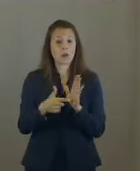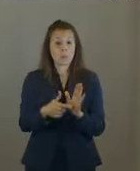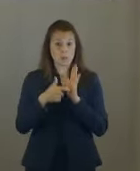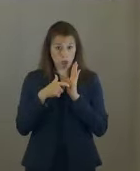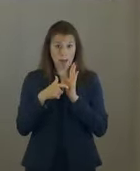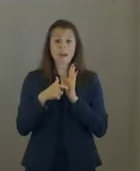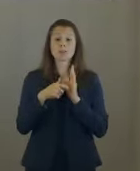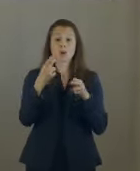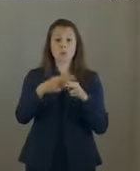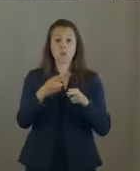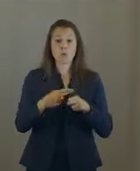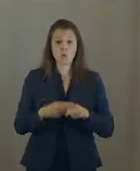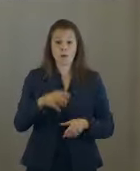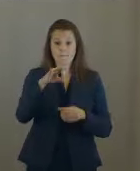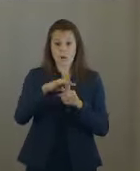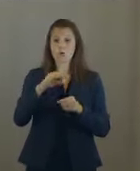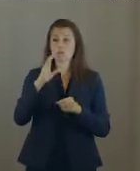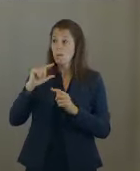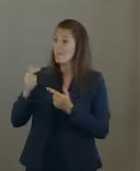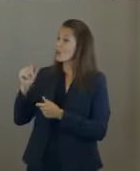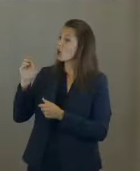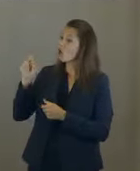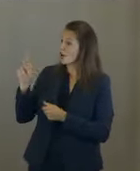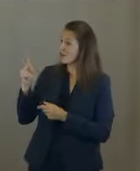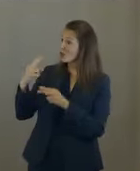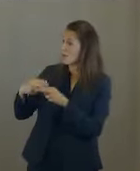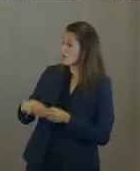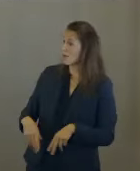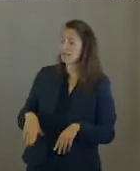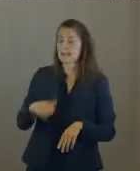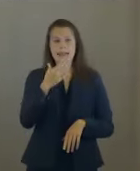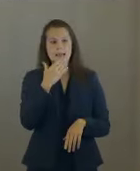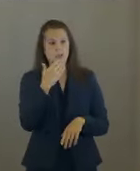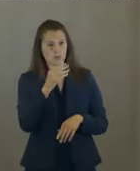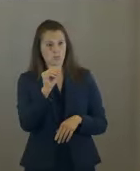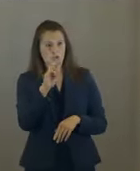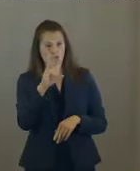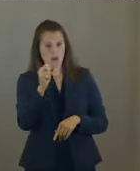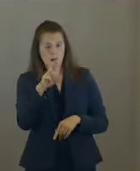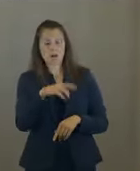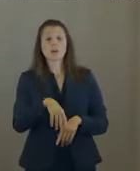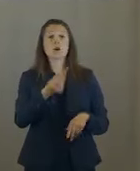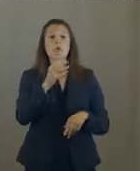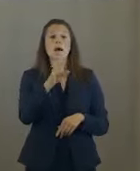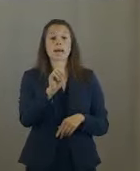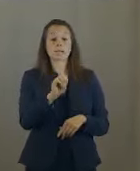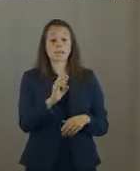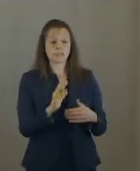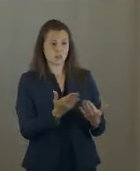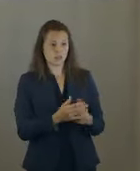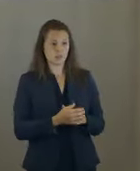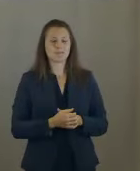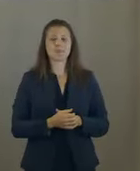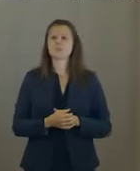a record roll call vote, and so I will turn to the clerk to call the roll. Thank you, Mr. Chair. Commissioner White, Present.